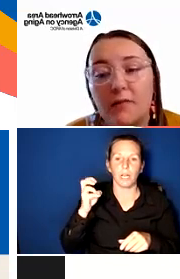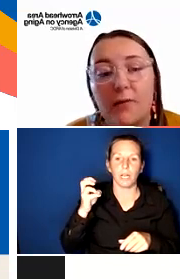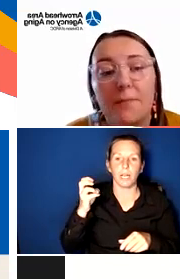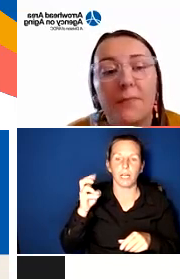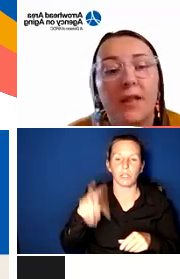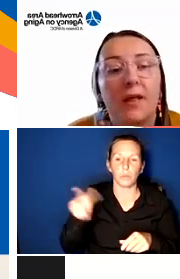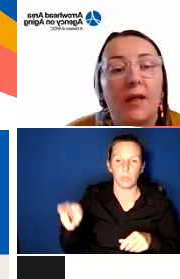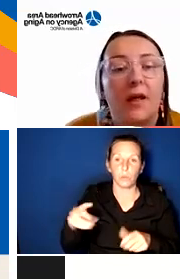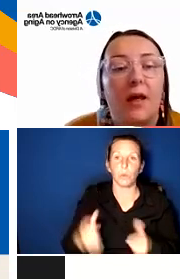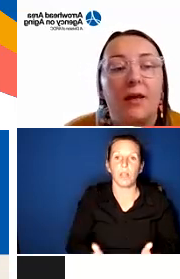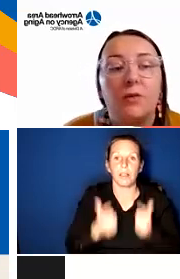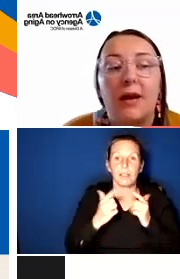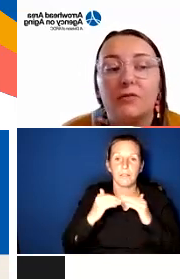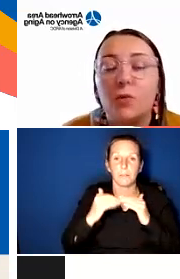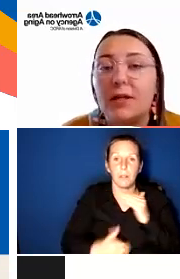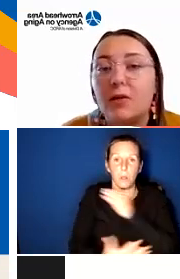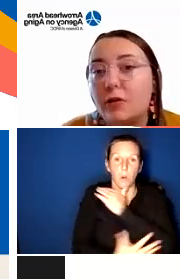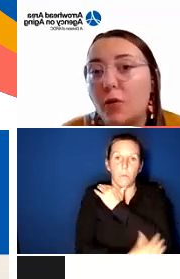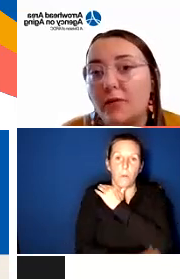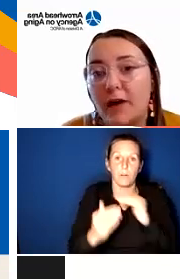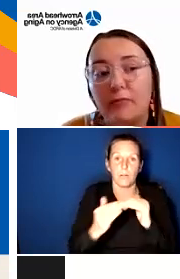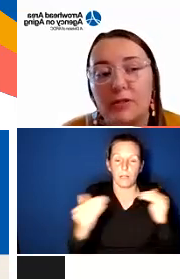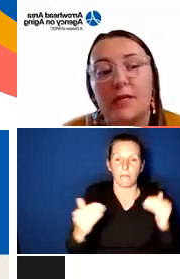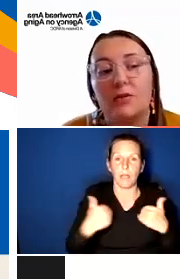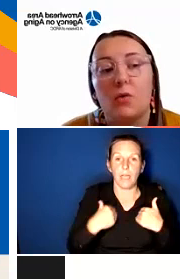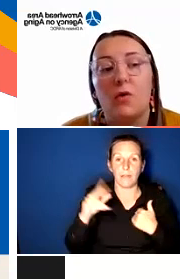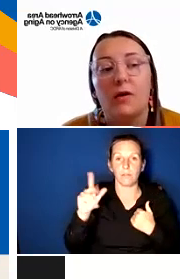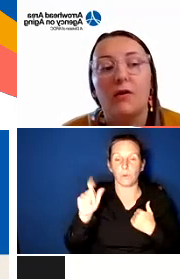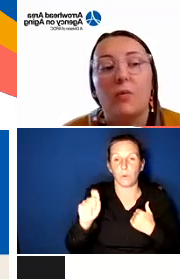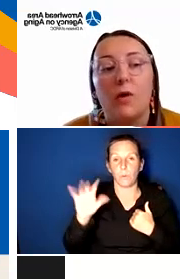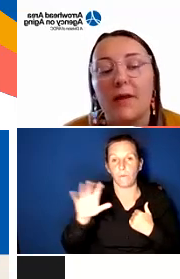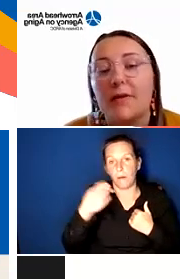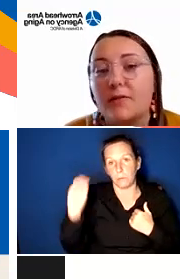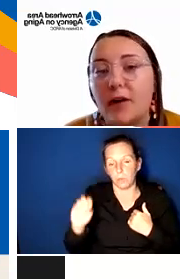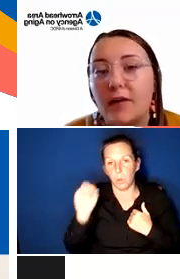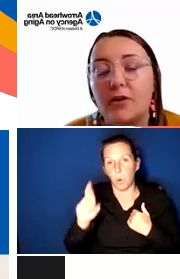poverty level. And we have 23.5%, or